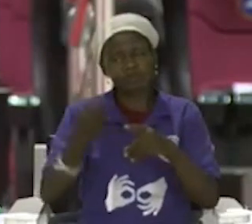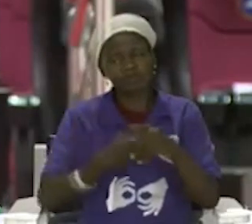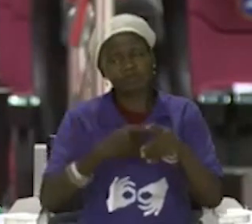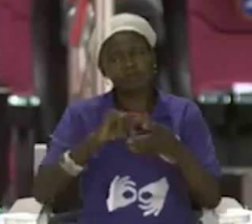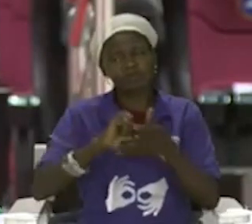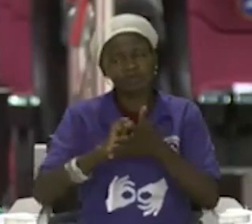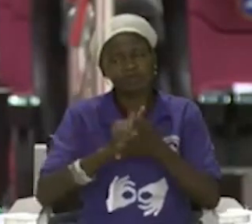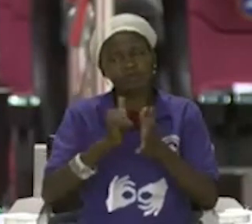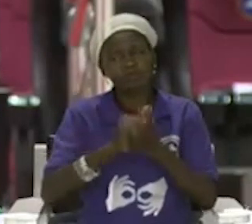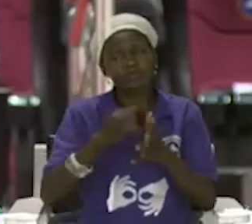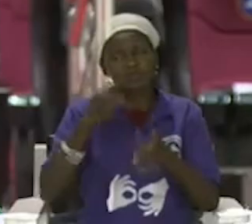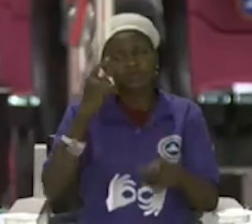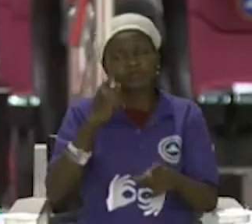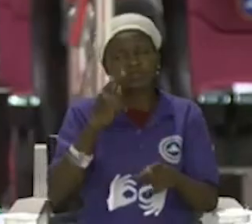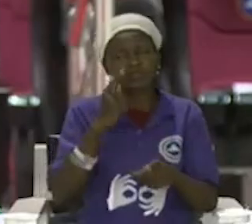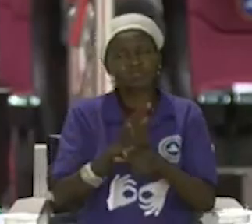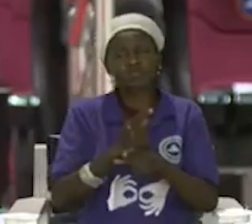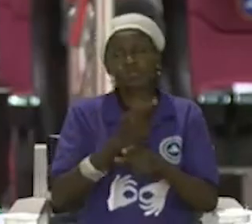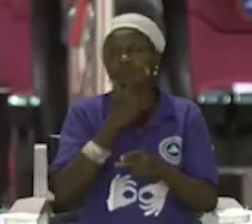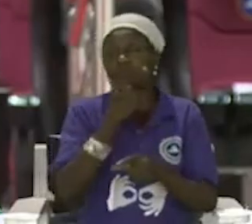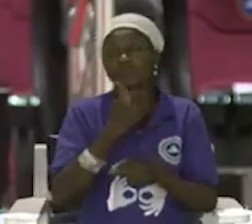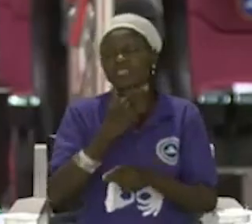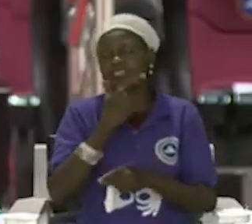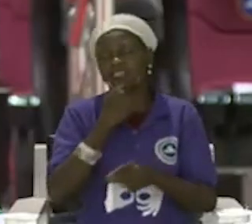just pretending?